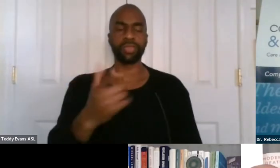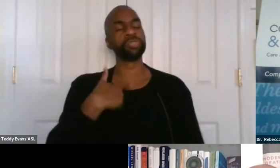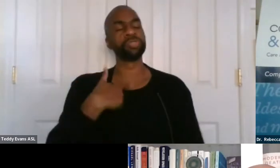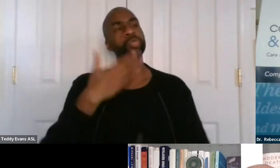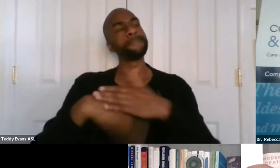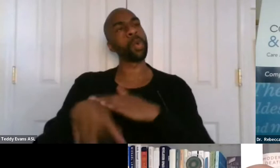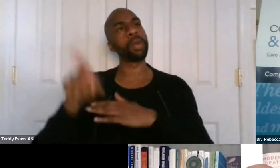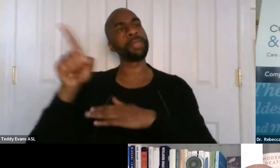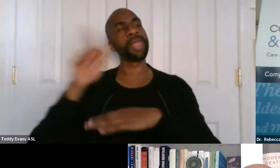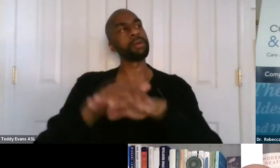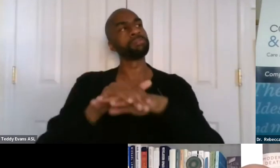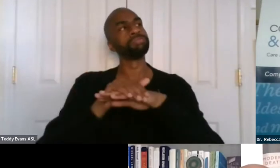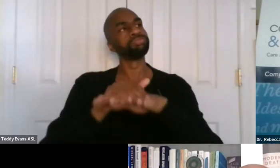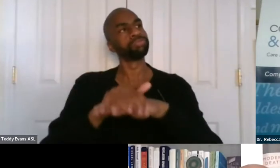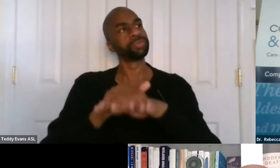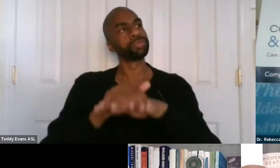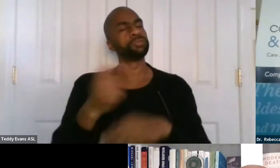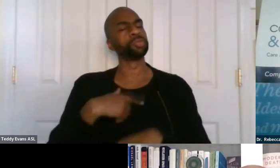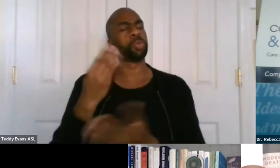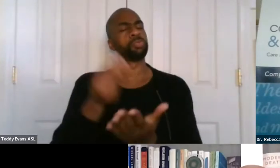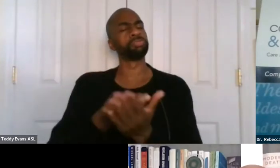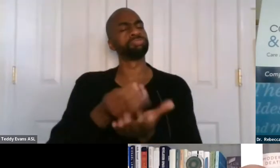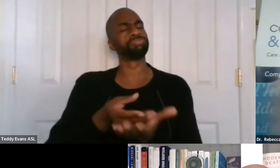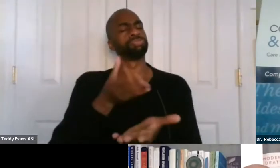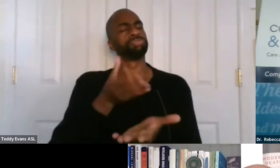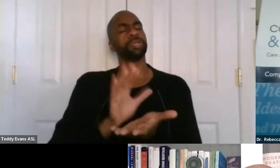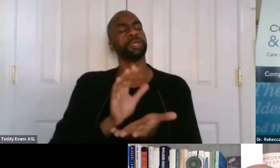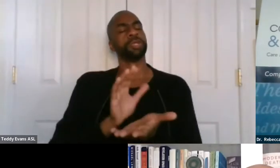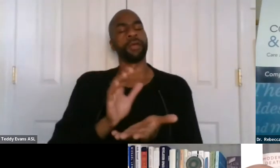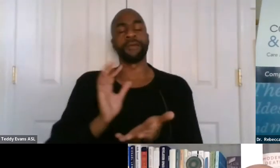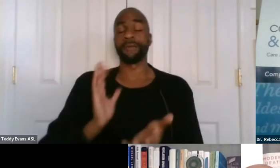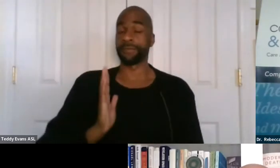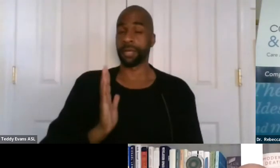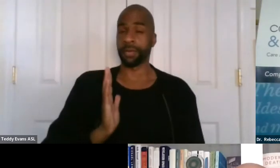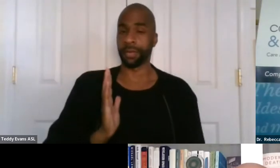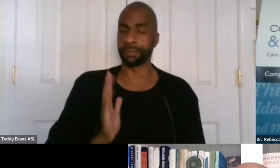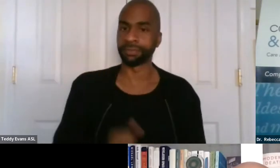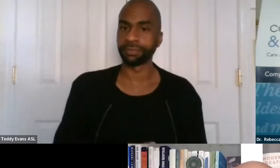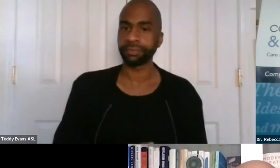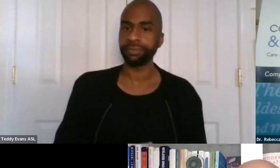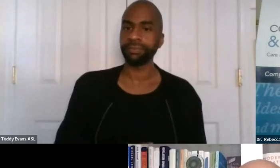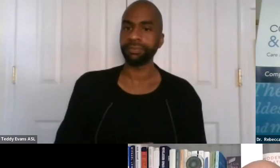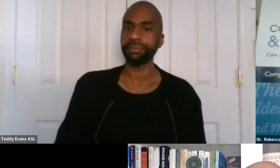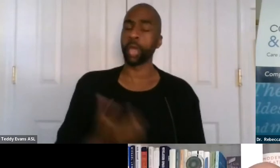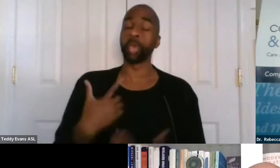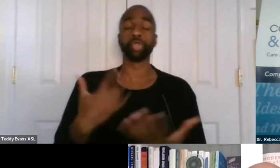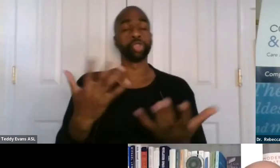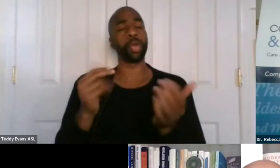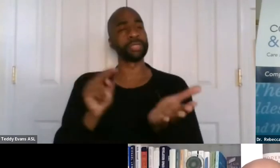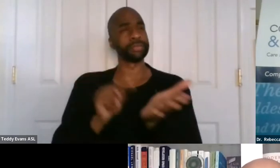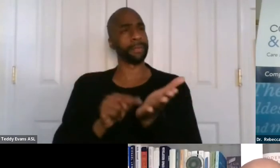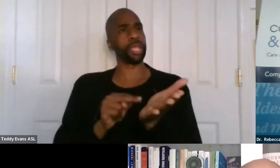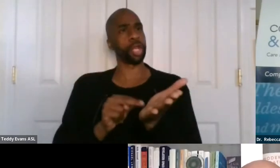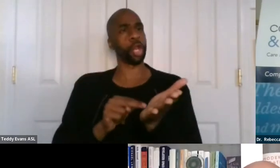ever since she was a young child, wanted to be a nurse. And her parents thought that it was, you know, beneath her station to pursue nursing,